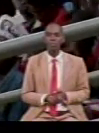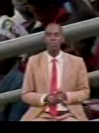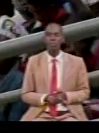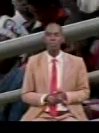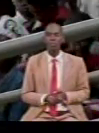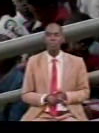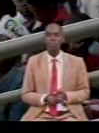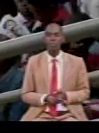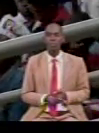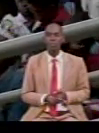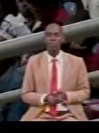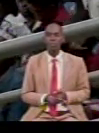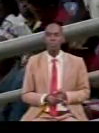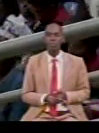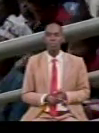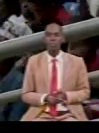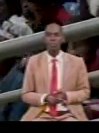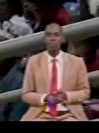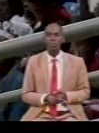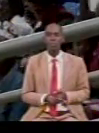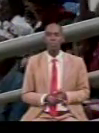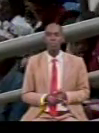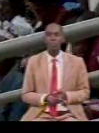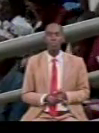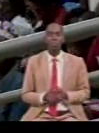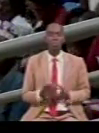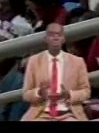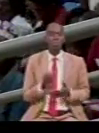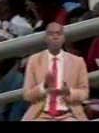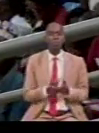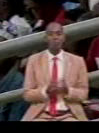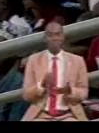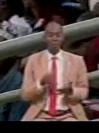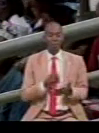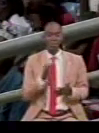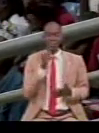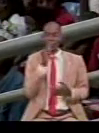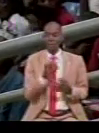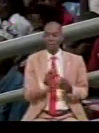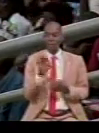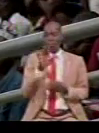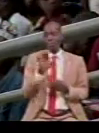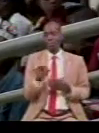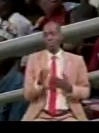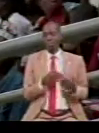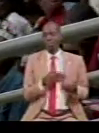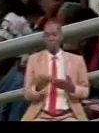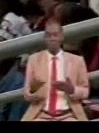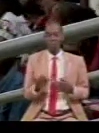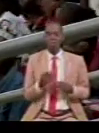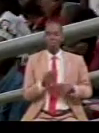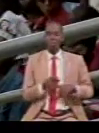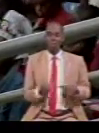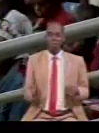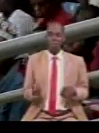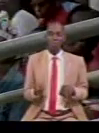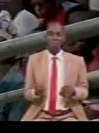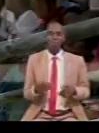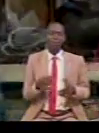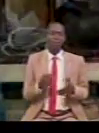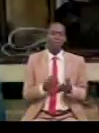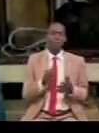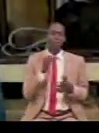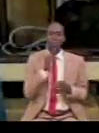Okay, so in terms of spiritually, we can't define it, but medically, the condition he's describing is referred to